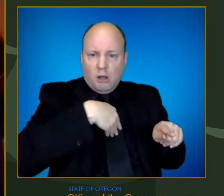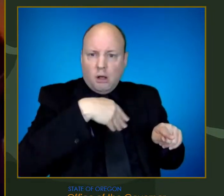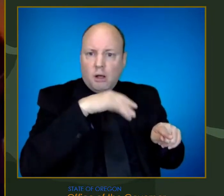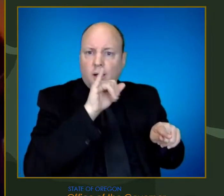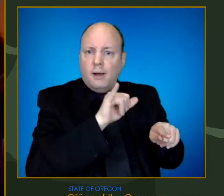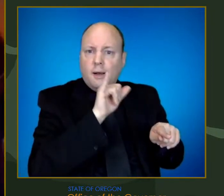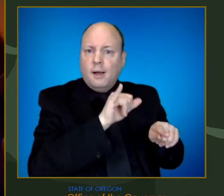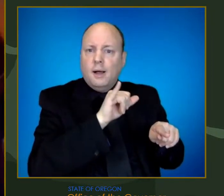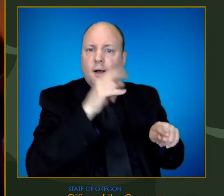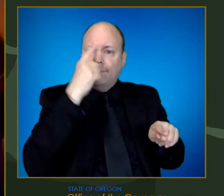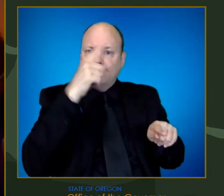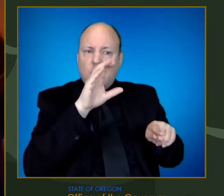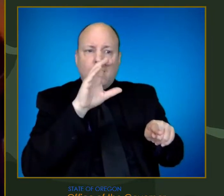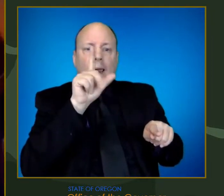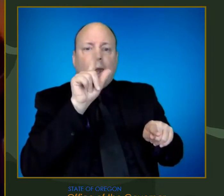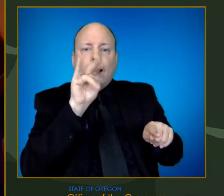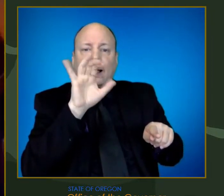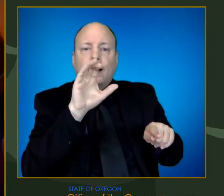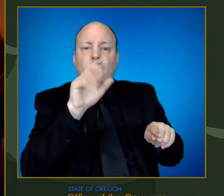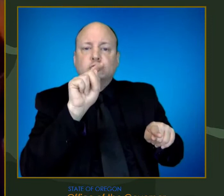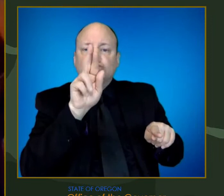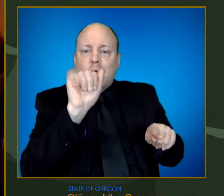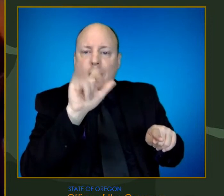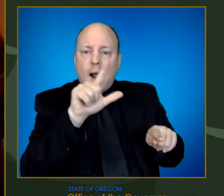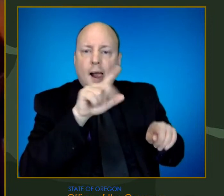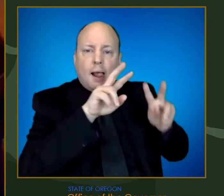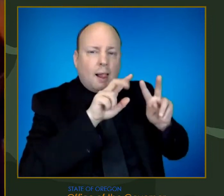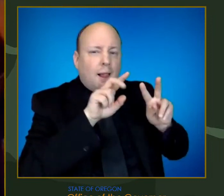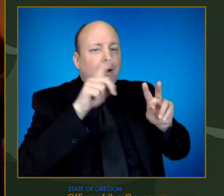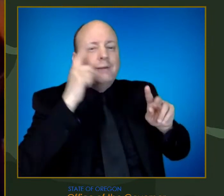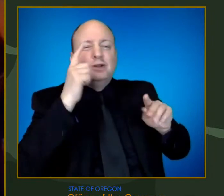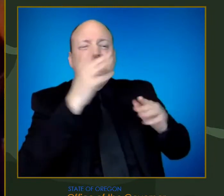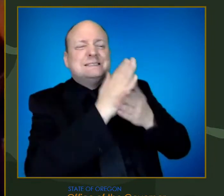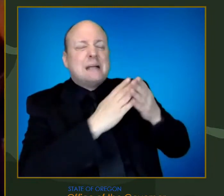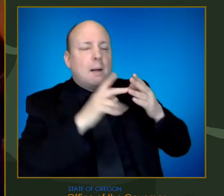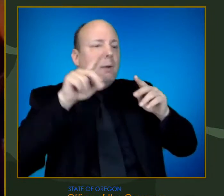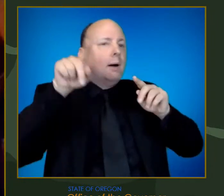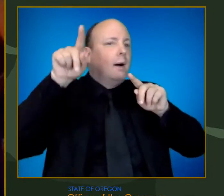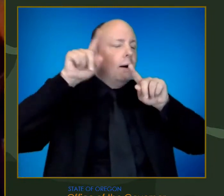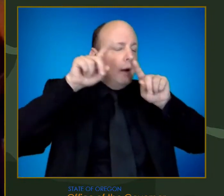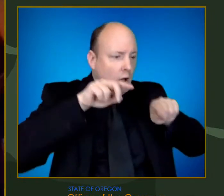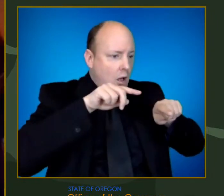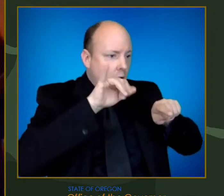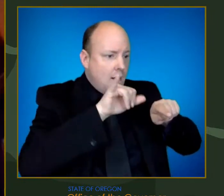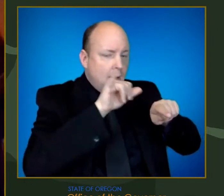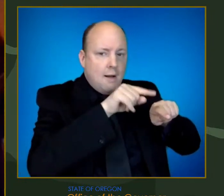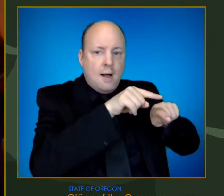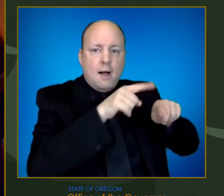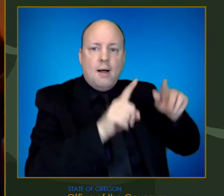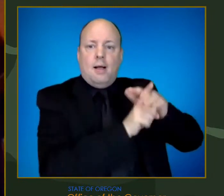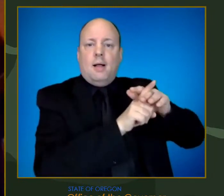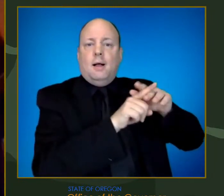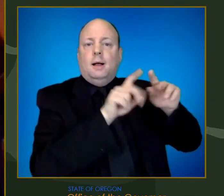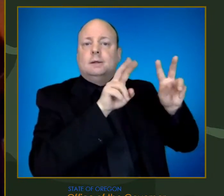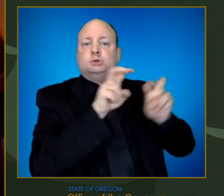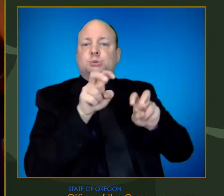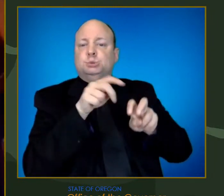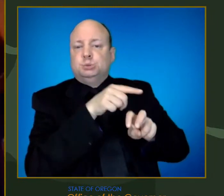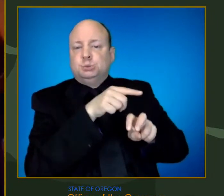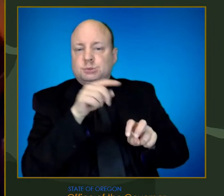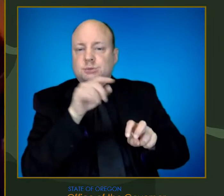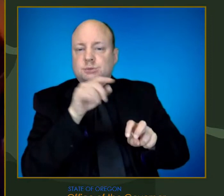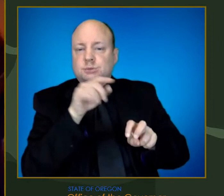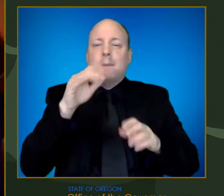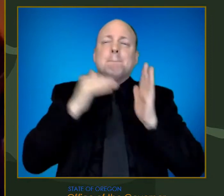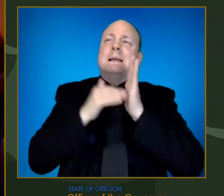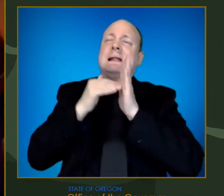tens of thousands of people. We're now talking about hundreds of millions of people across the United States who've been vaccinated, most of whom